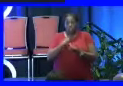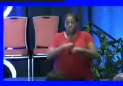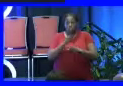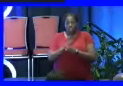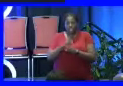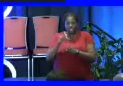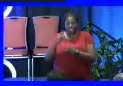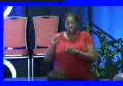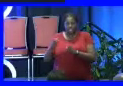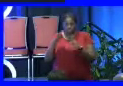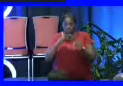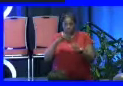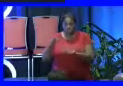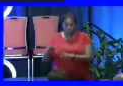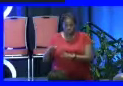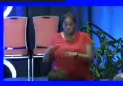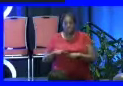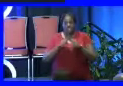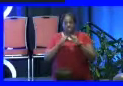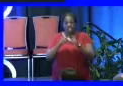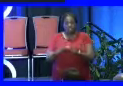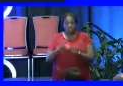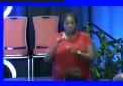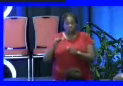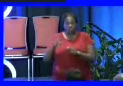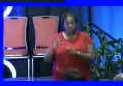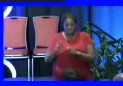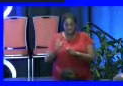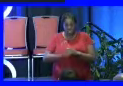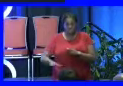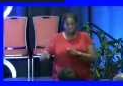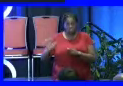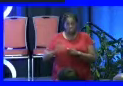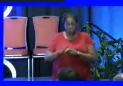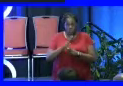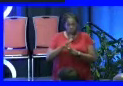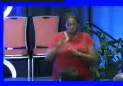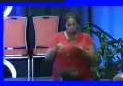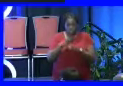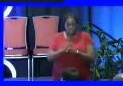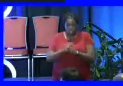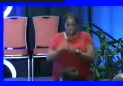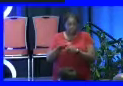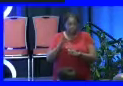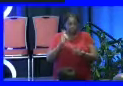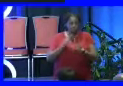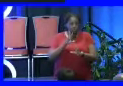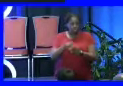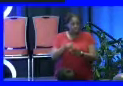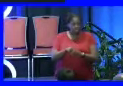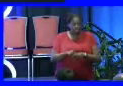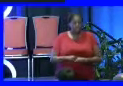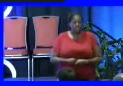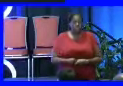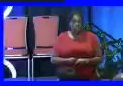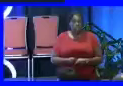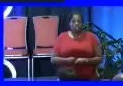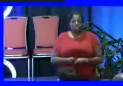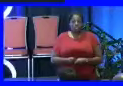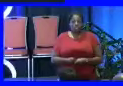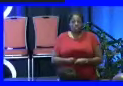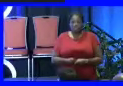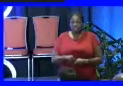sources. The continuums of care took about 2 or 3 years to convince to participate.